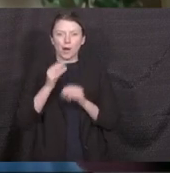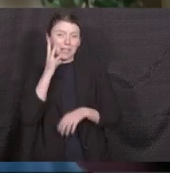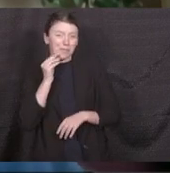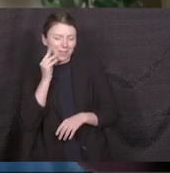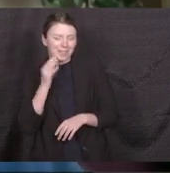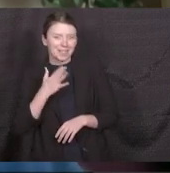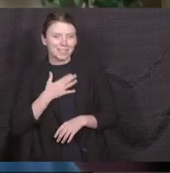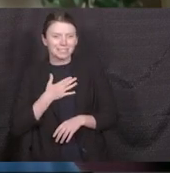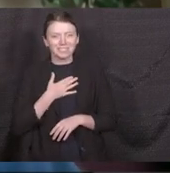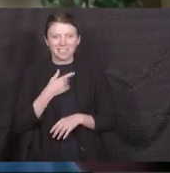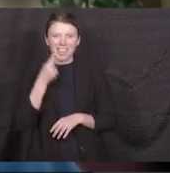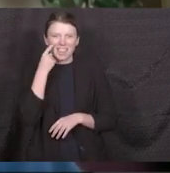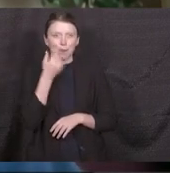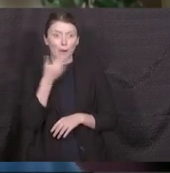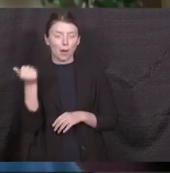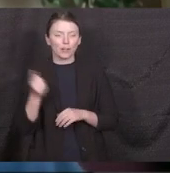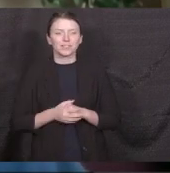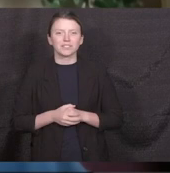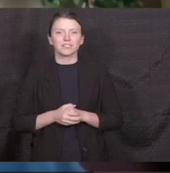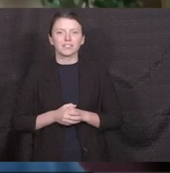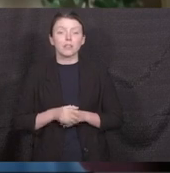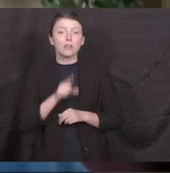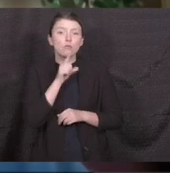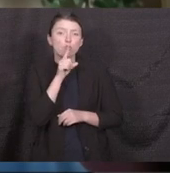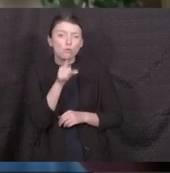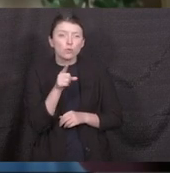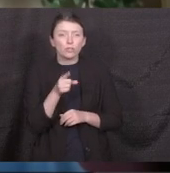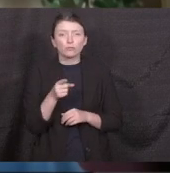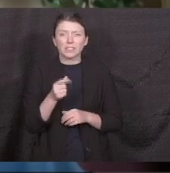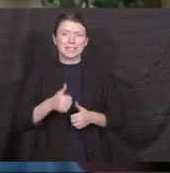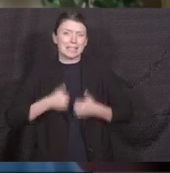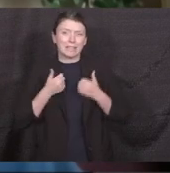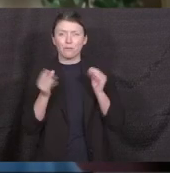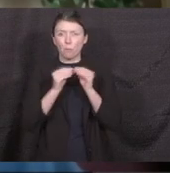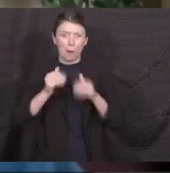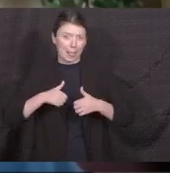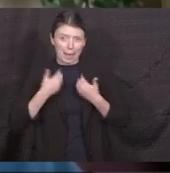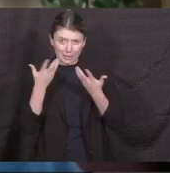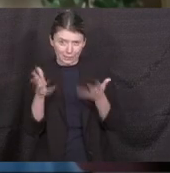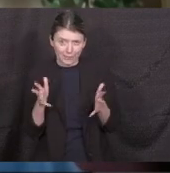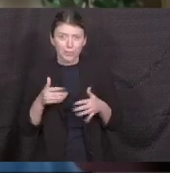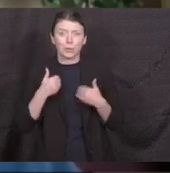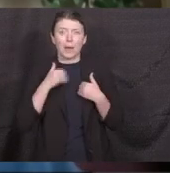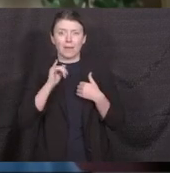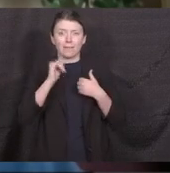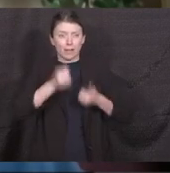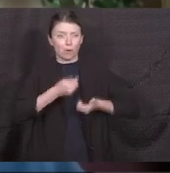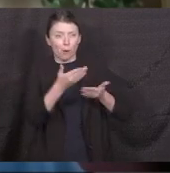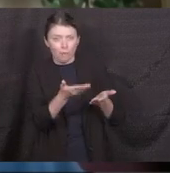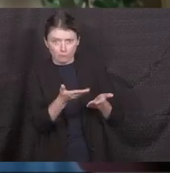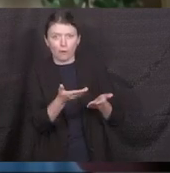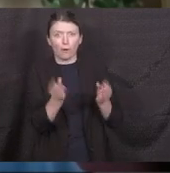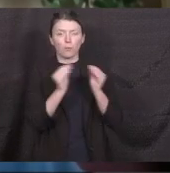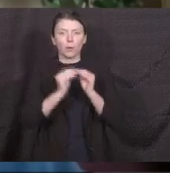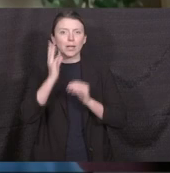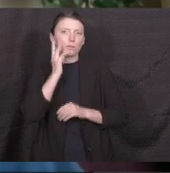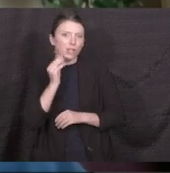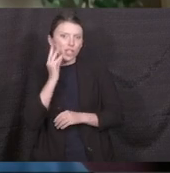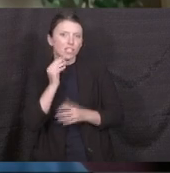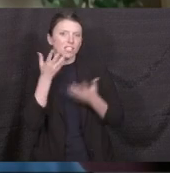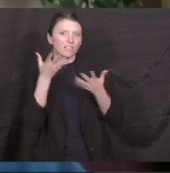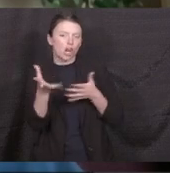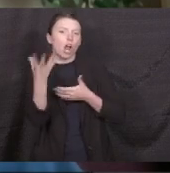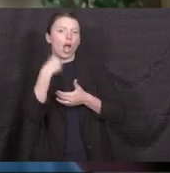of it, the truth is you've just lived more life, so you have that to offer. You have more experience in